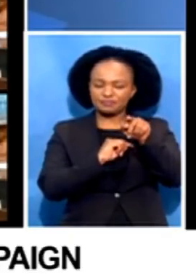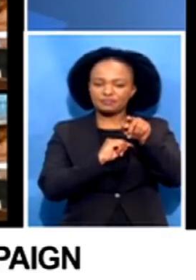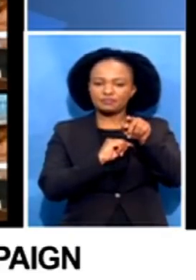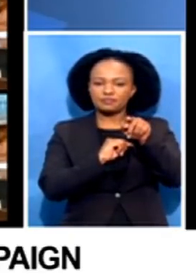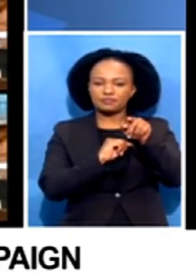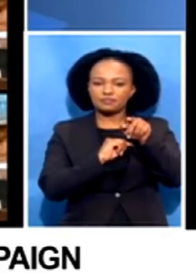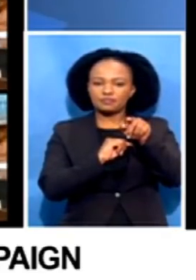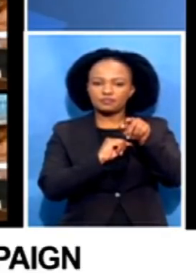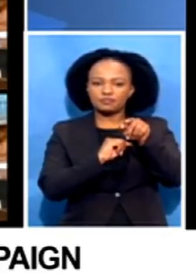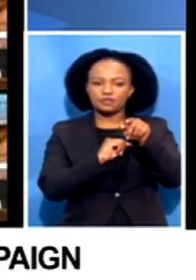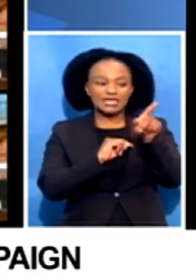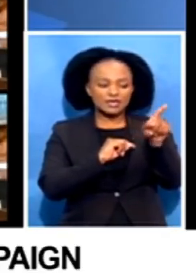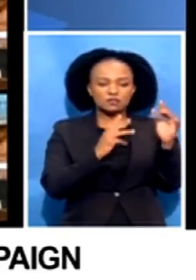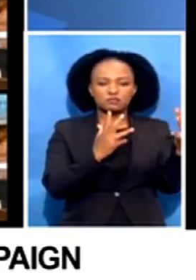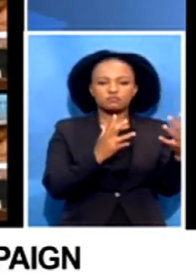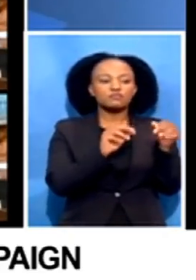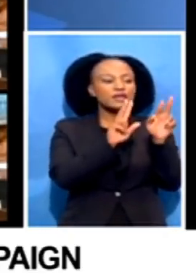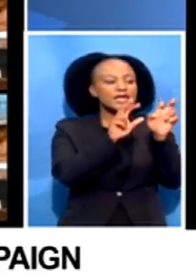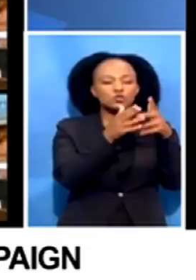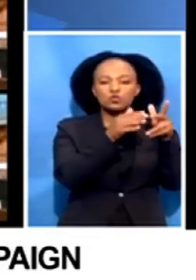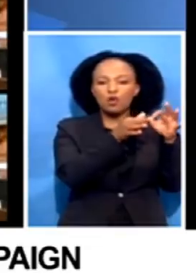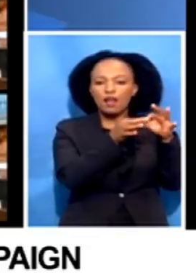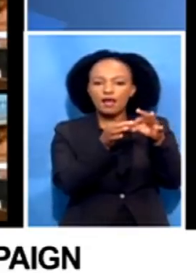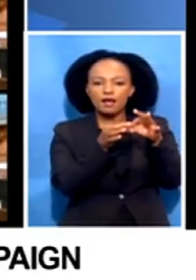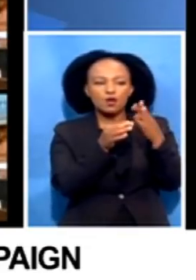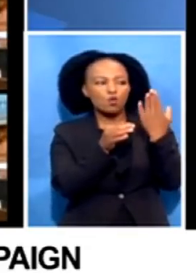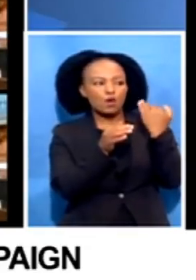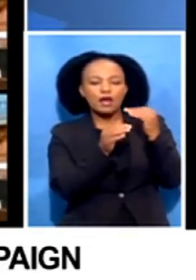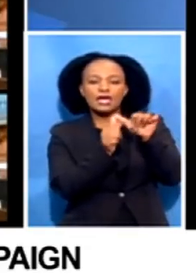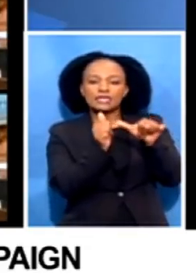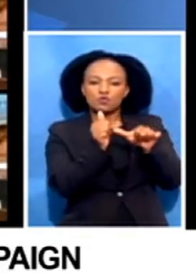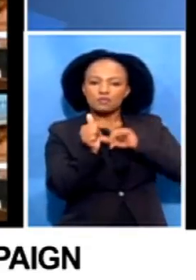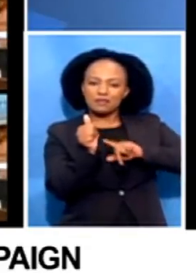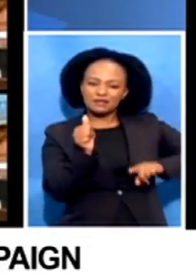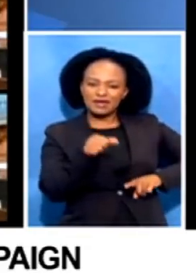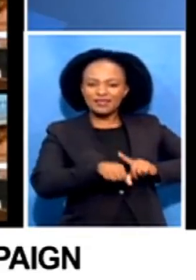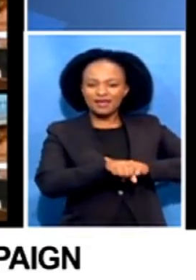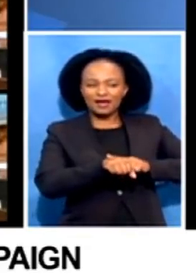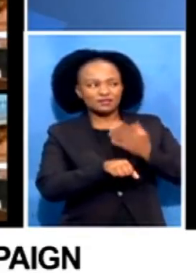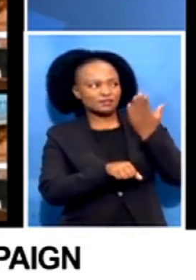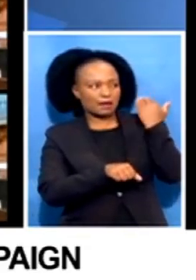deputy president, as he then was, fall within matters of the state.